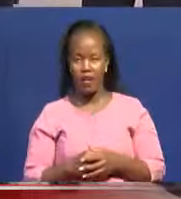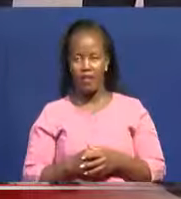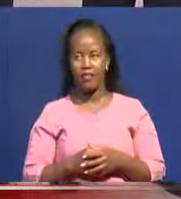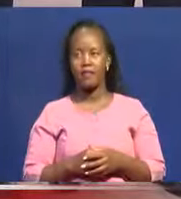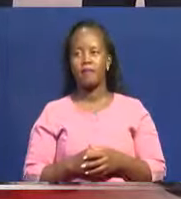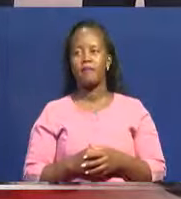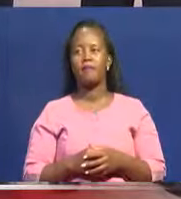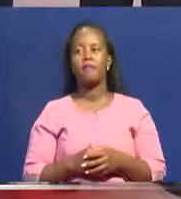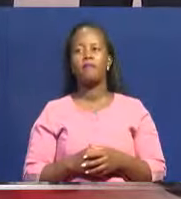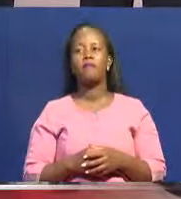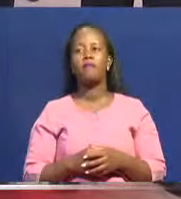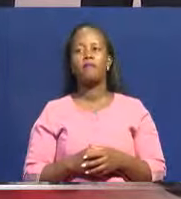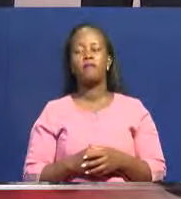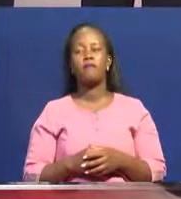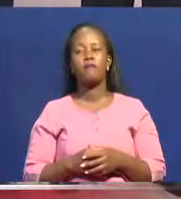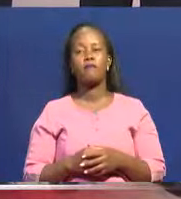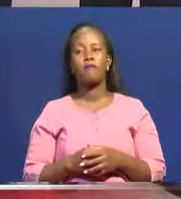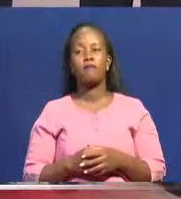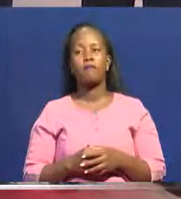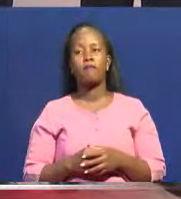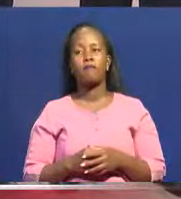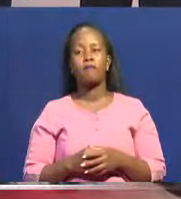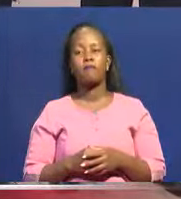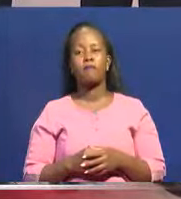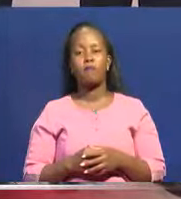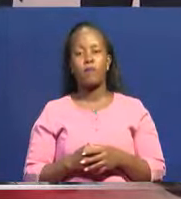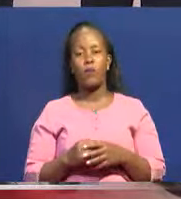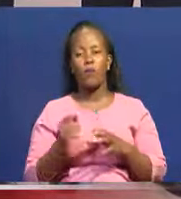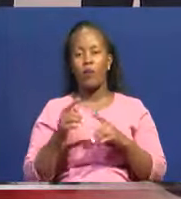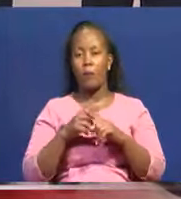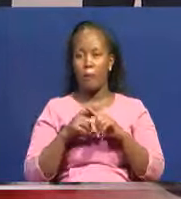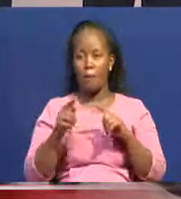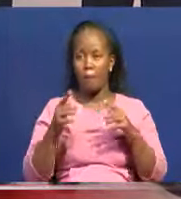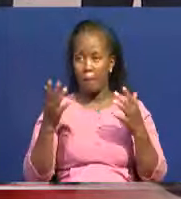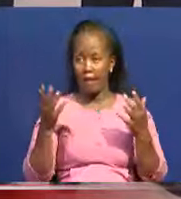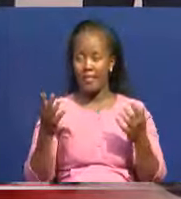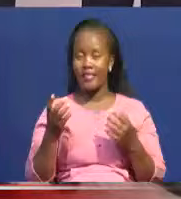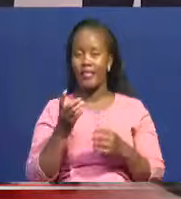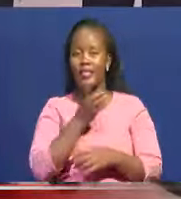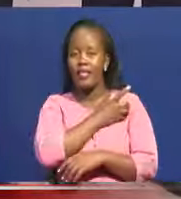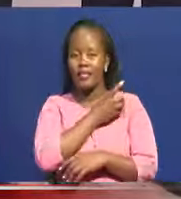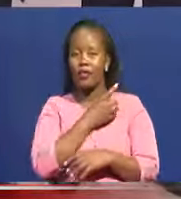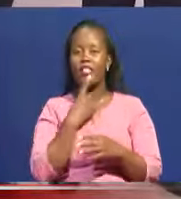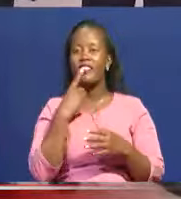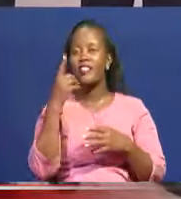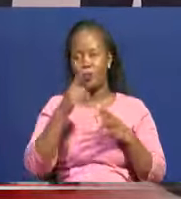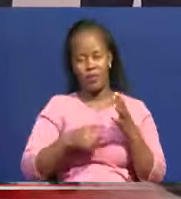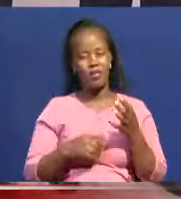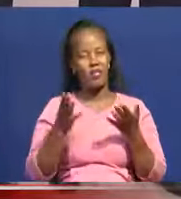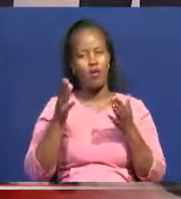Solidarity forever. Hata hivyo, madaktari hao wamesema nafasi